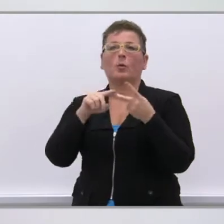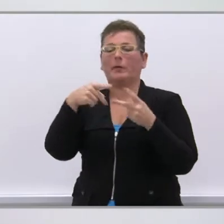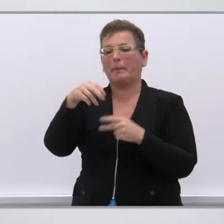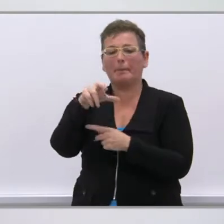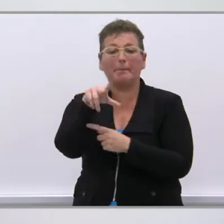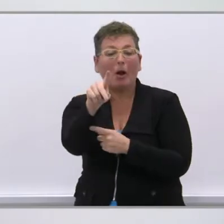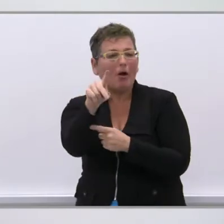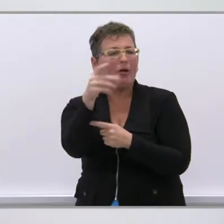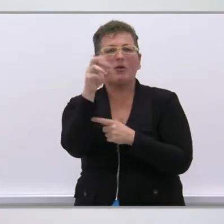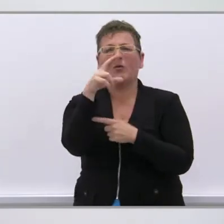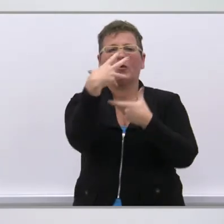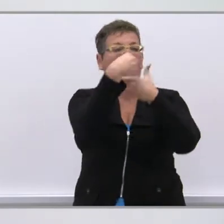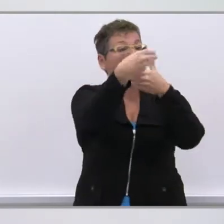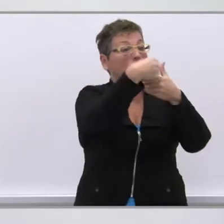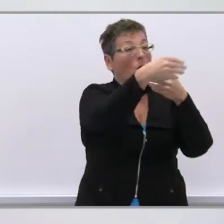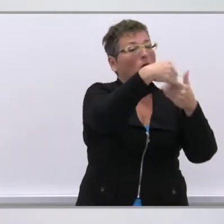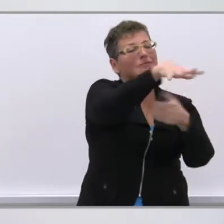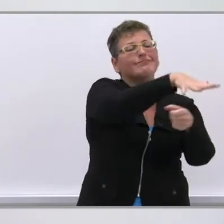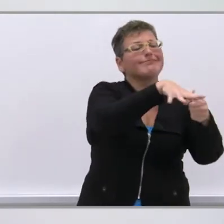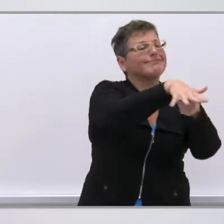outdoor space.